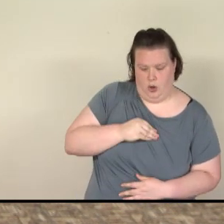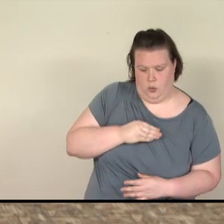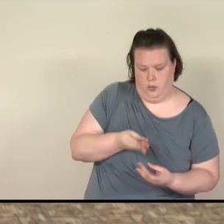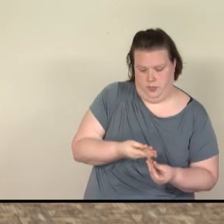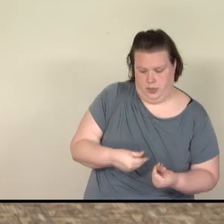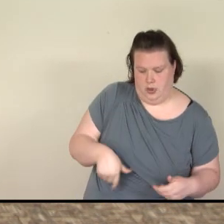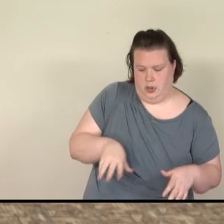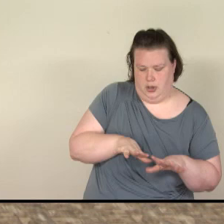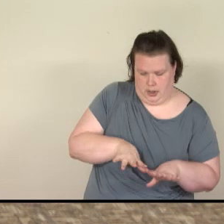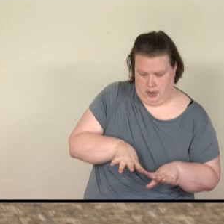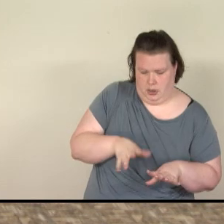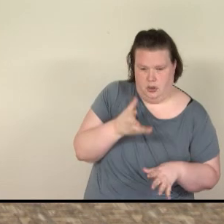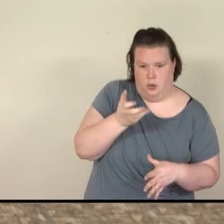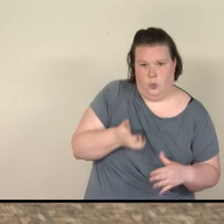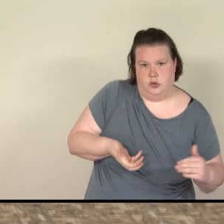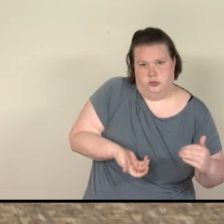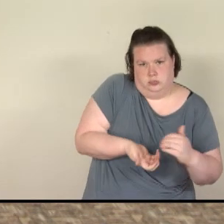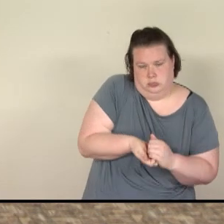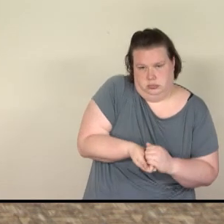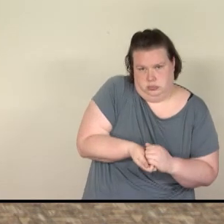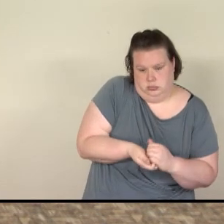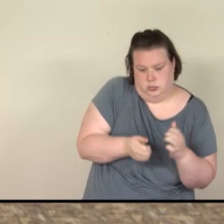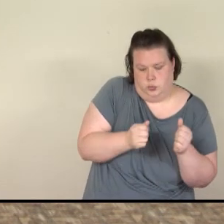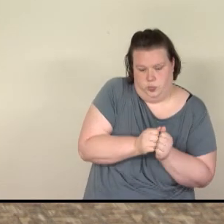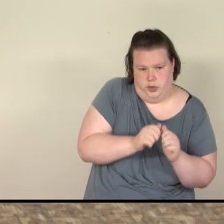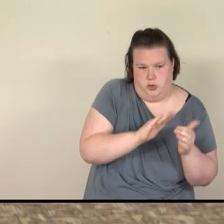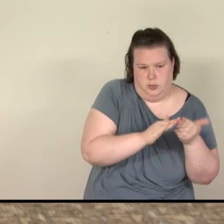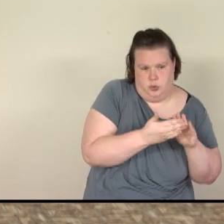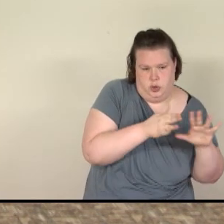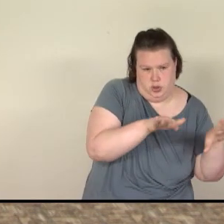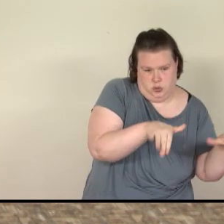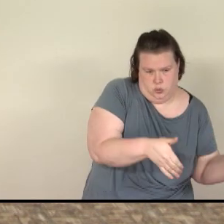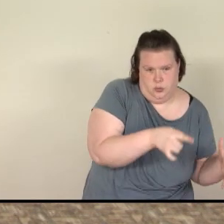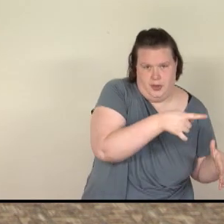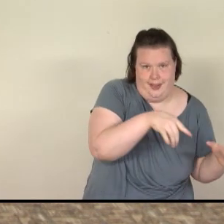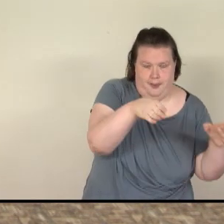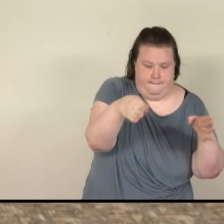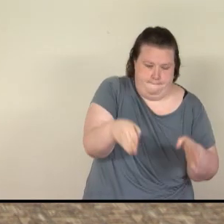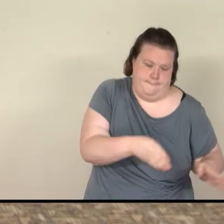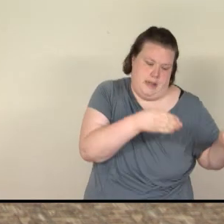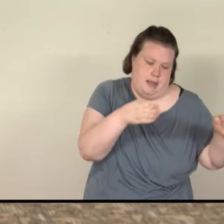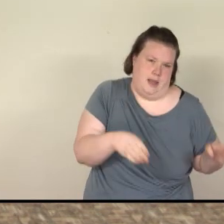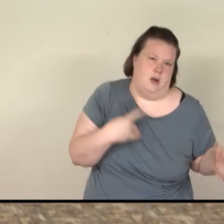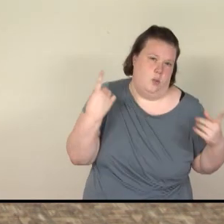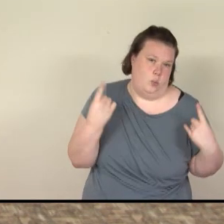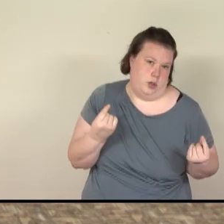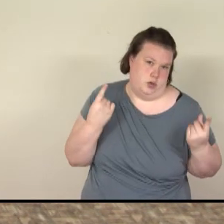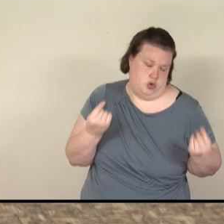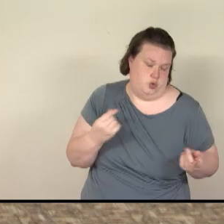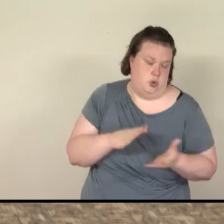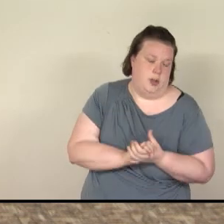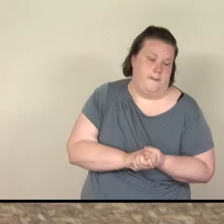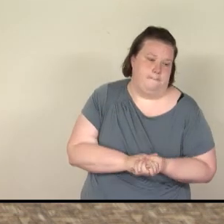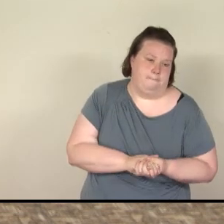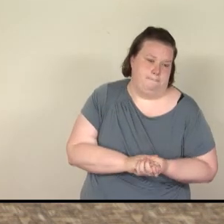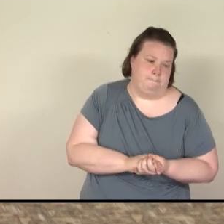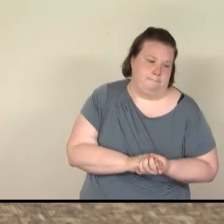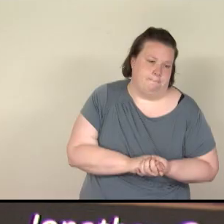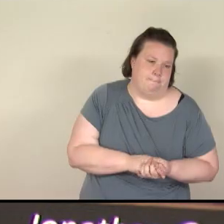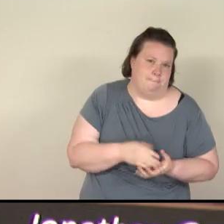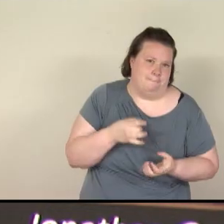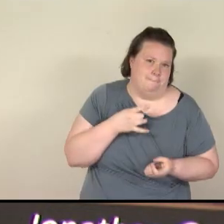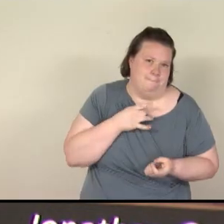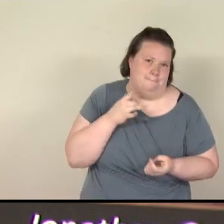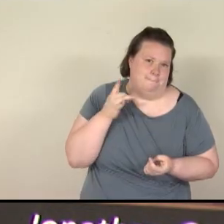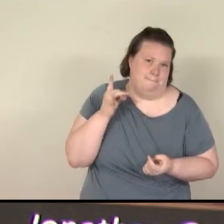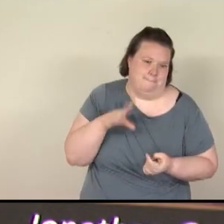sure that we're working with them so that they can come up with a plan on what they would do during this time. I'm not a fan of just